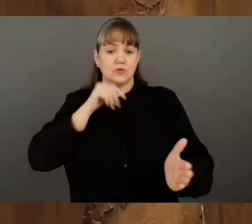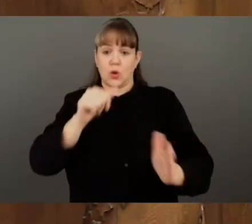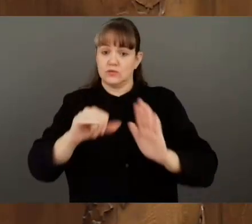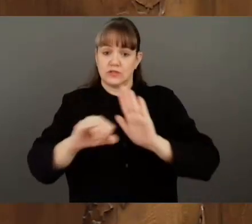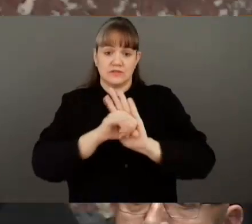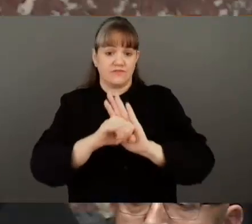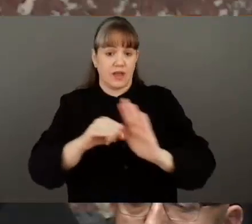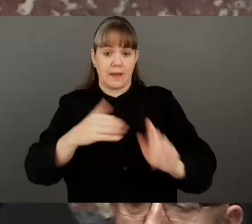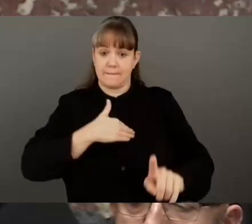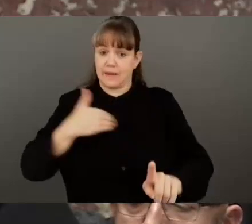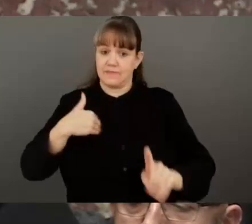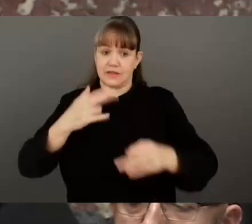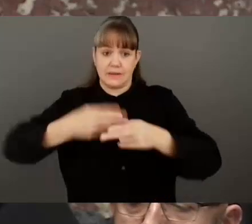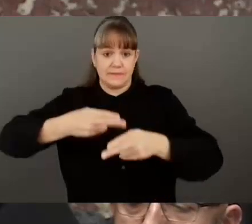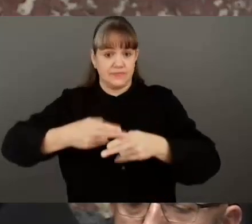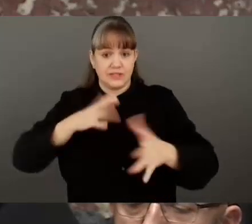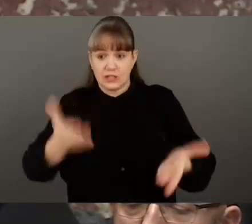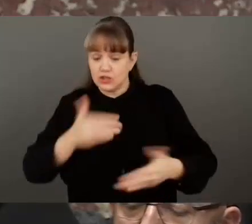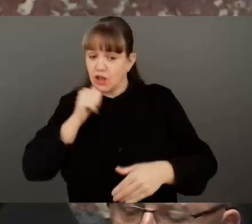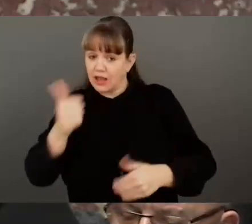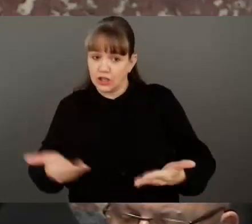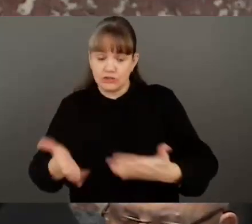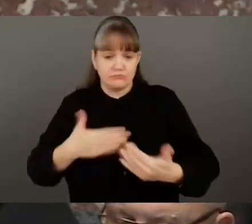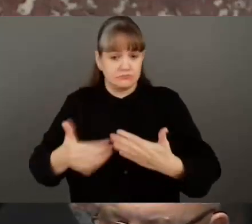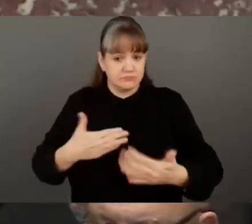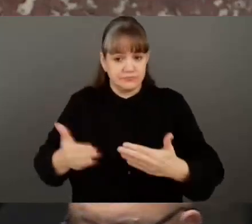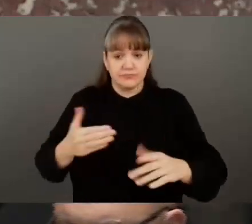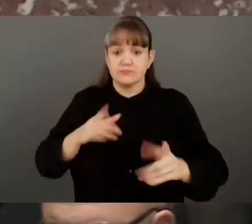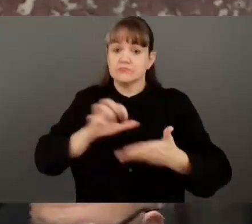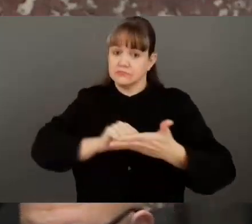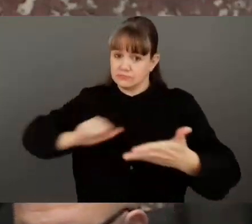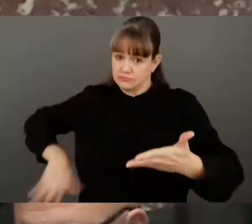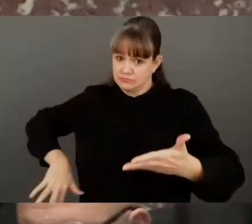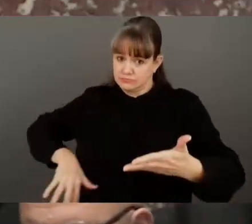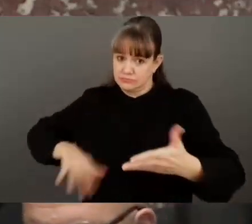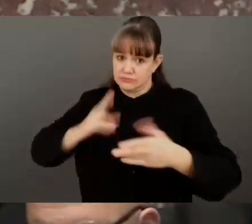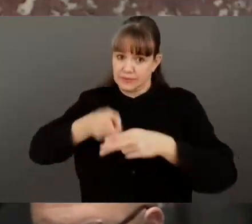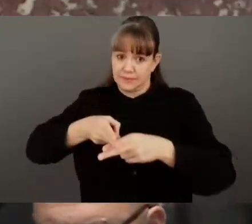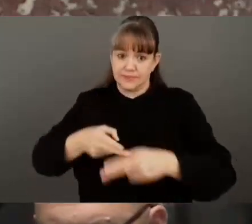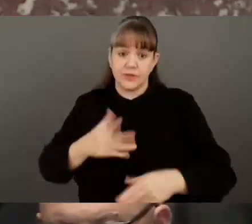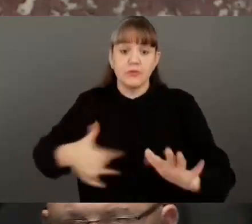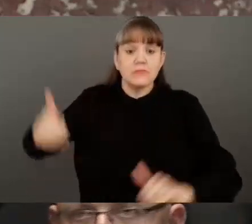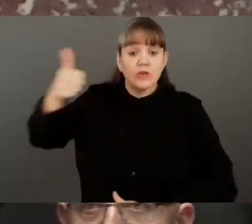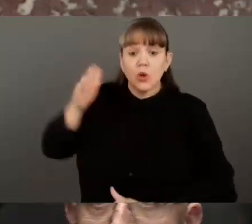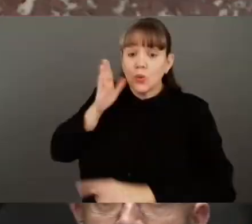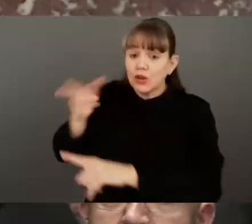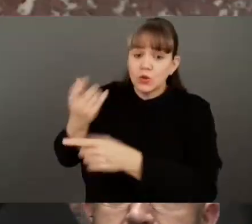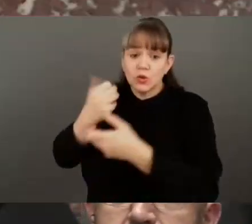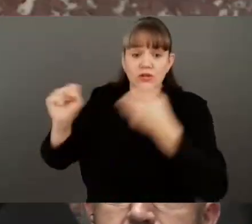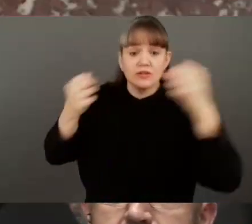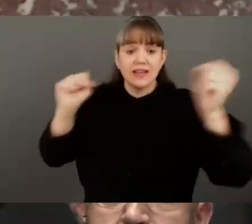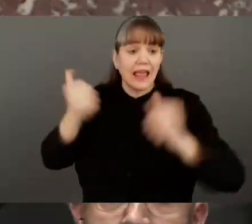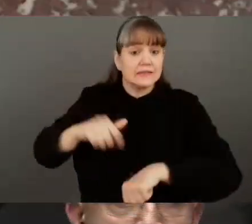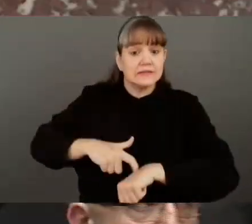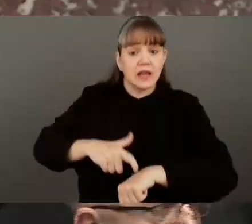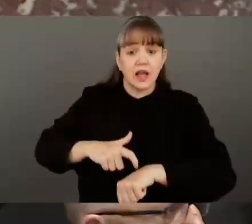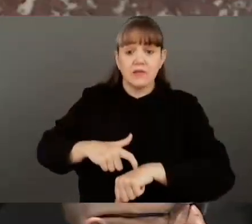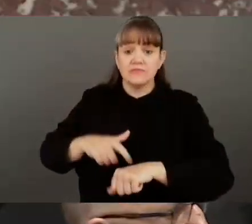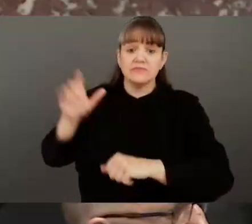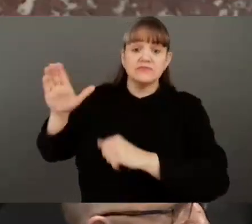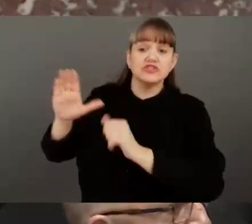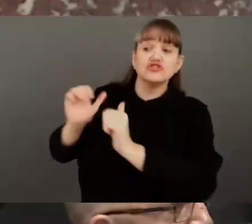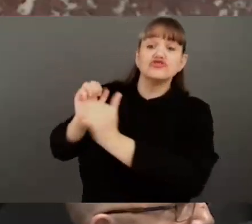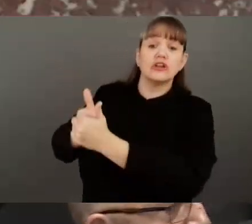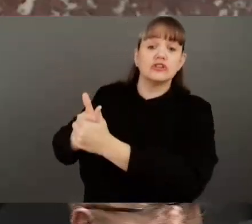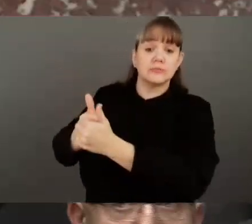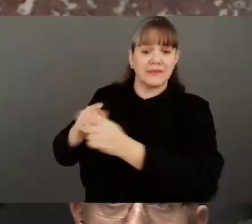Speaker. The Premier lashes out at anyone who dares to question the claim. Now, Mr. Speaker, the very same band is advancing an